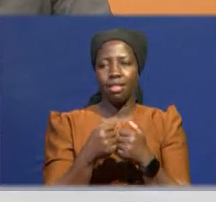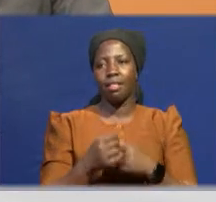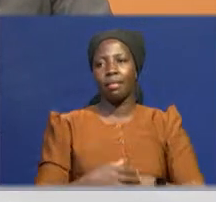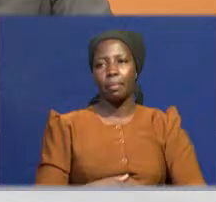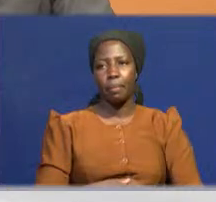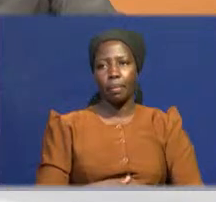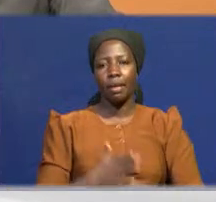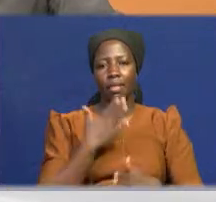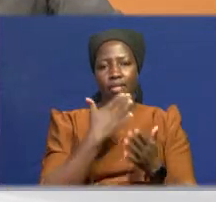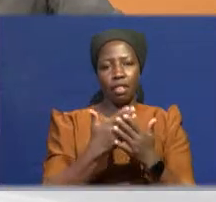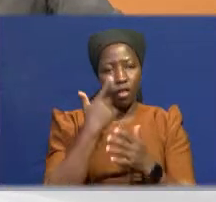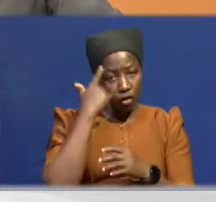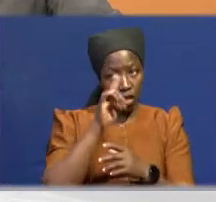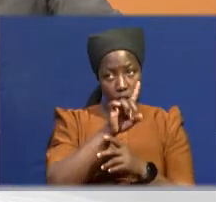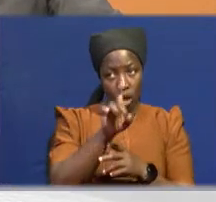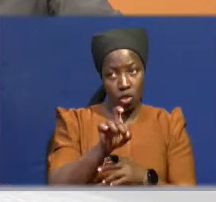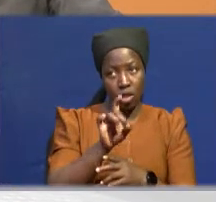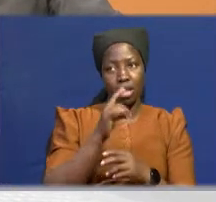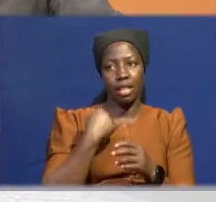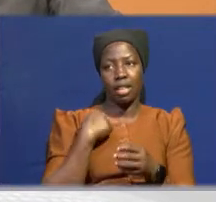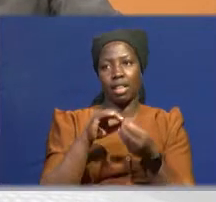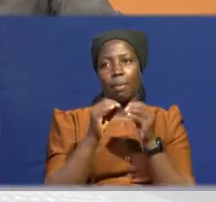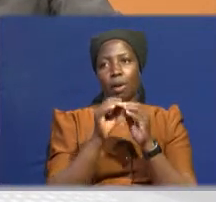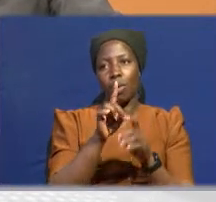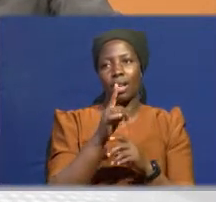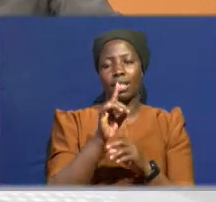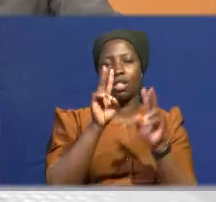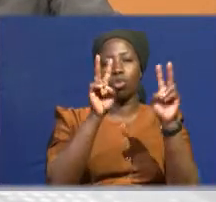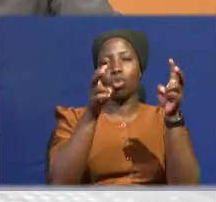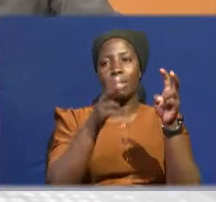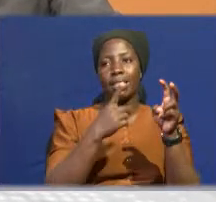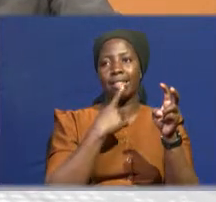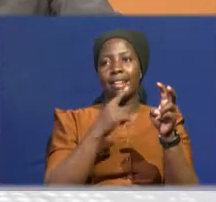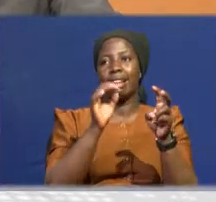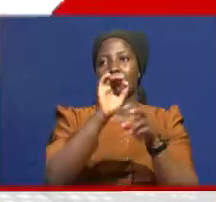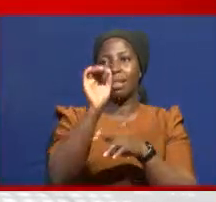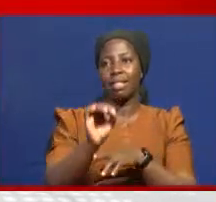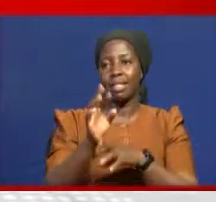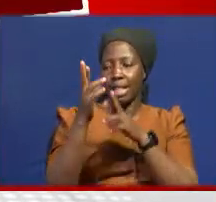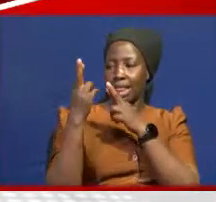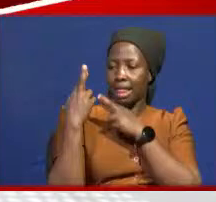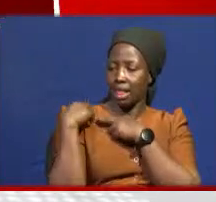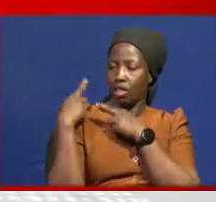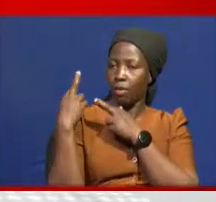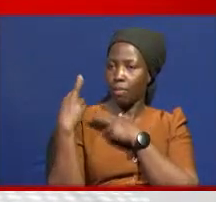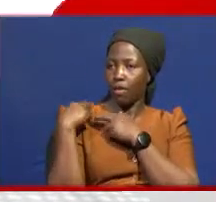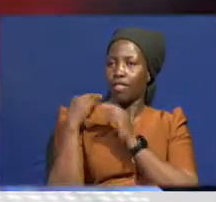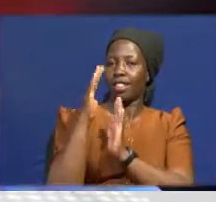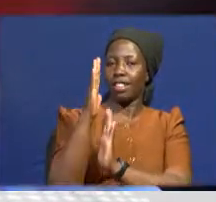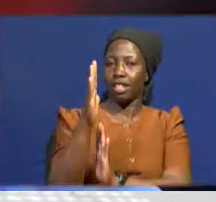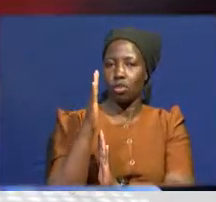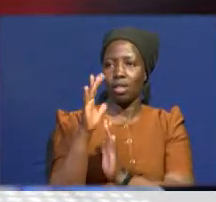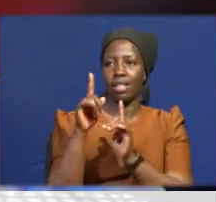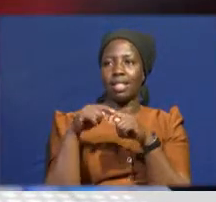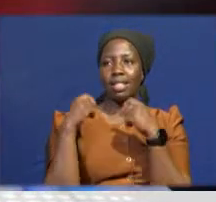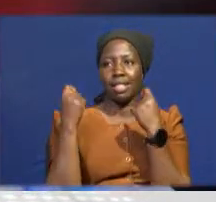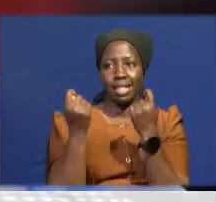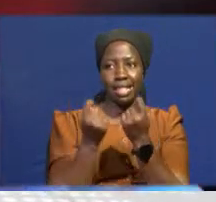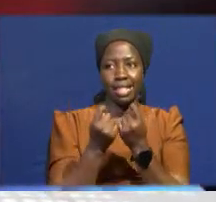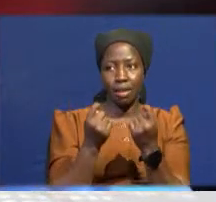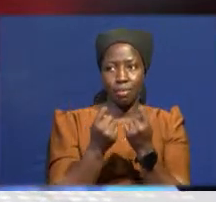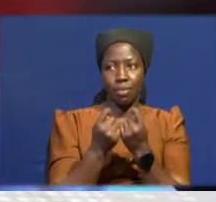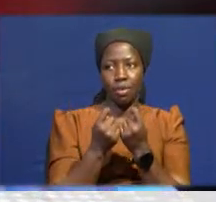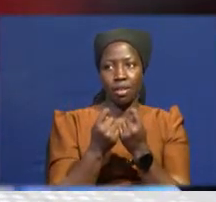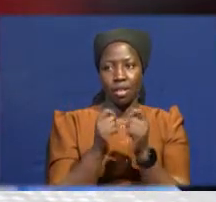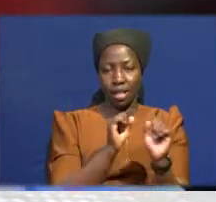Thank you for the question. Number one, traffic is 100% responsibility of the security team. I'm